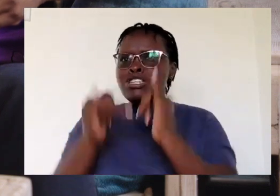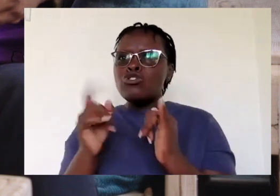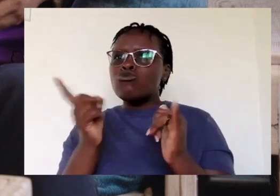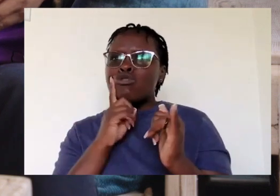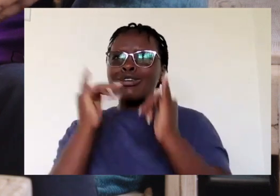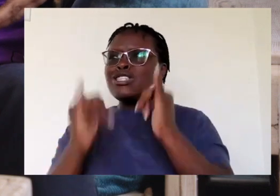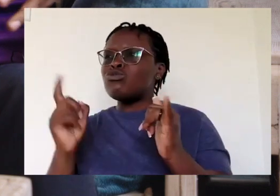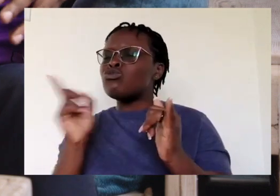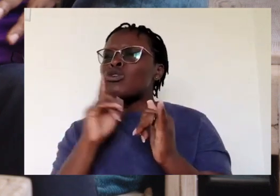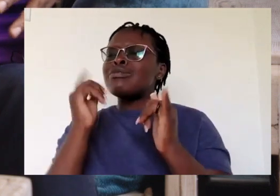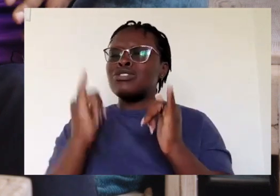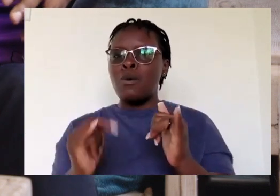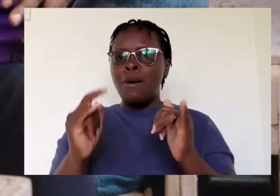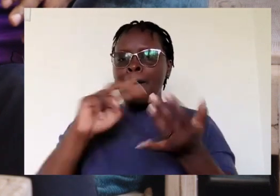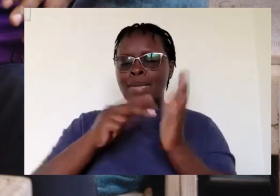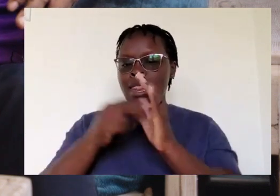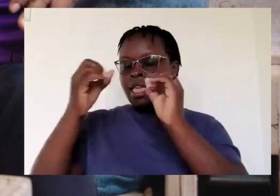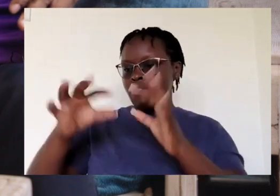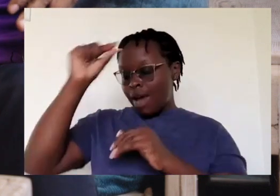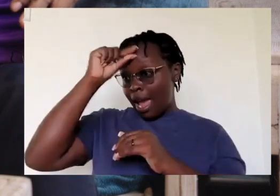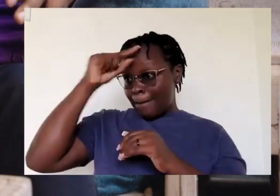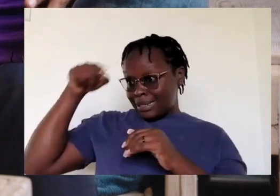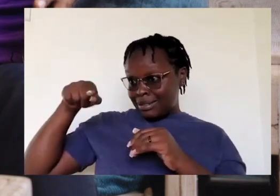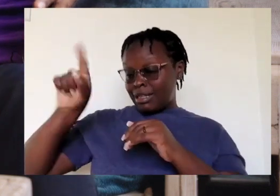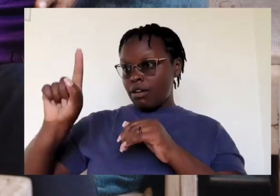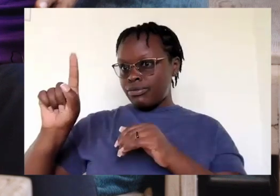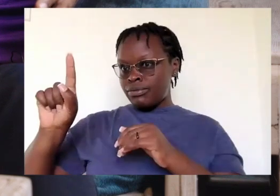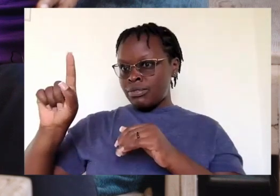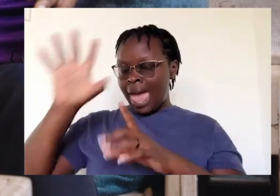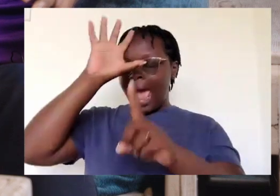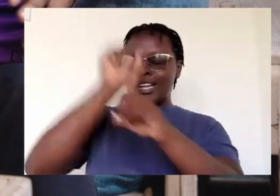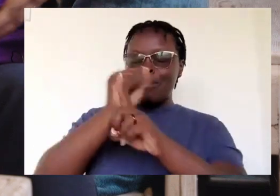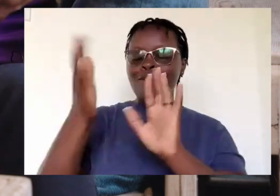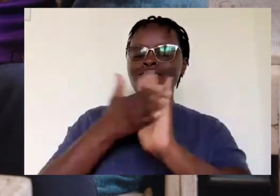you get that with that rigidness in the government policies, which we do understand